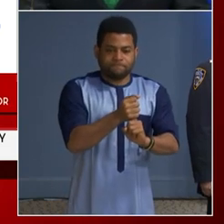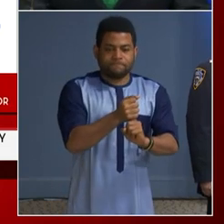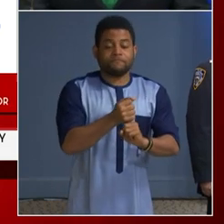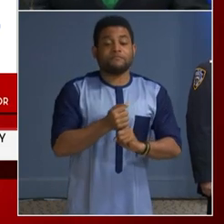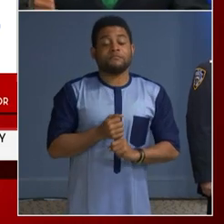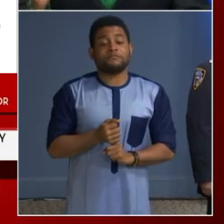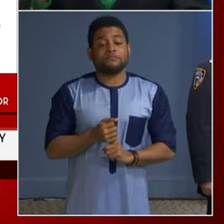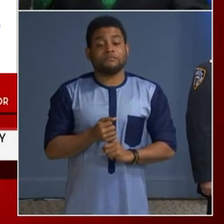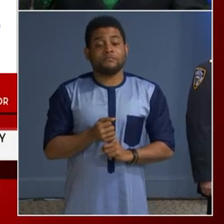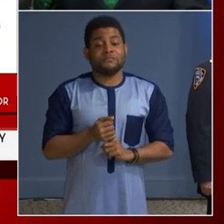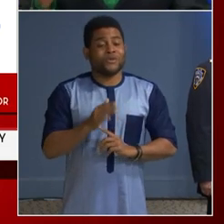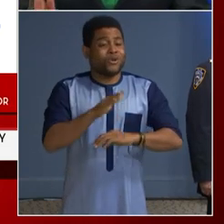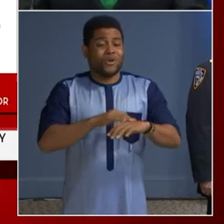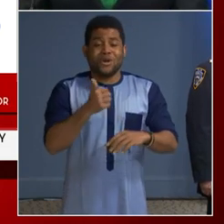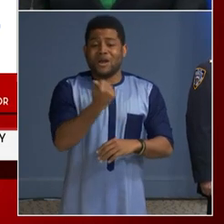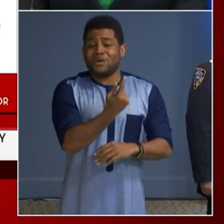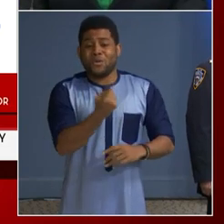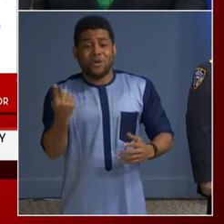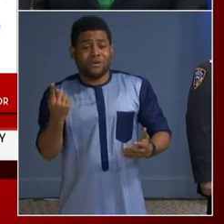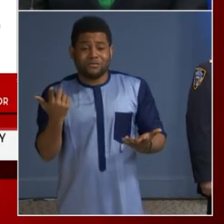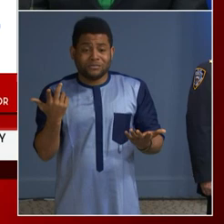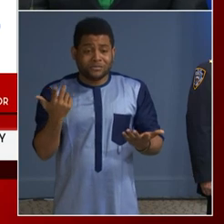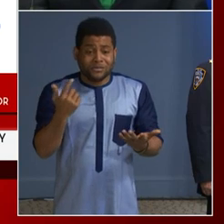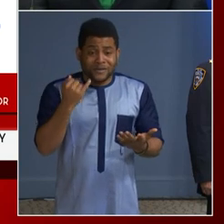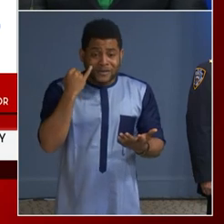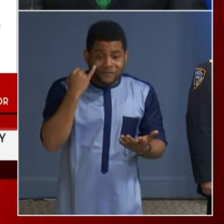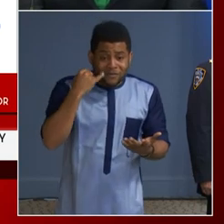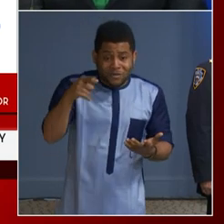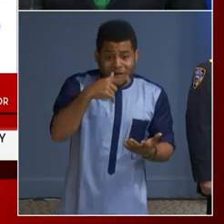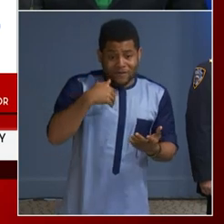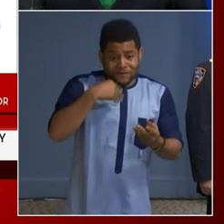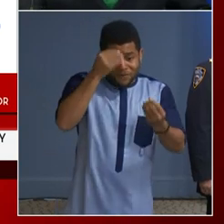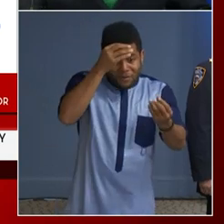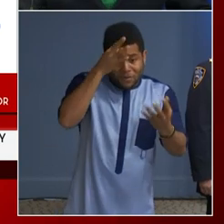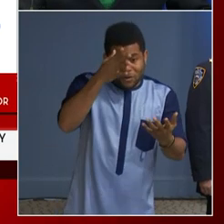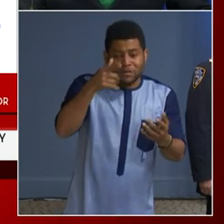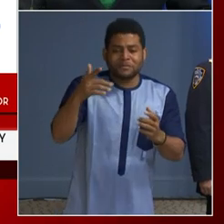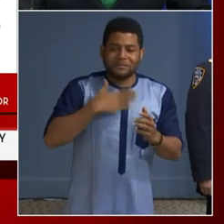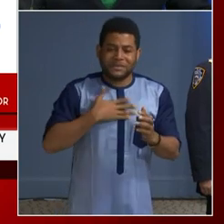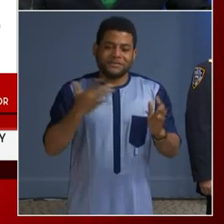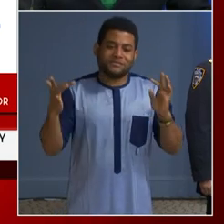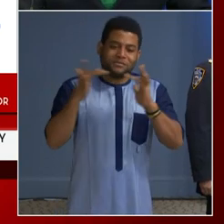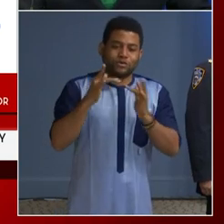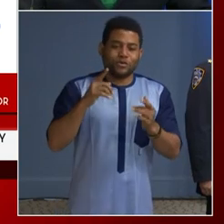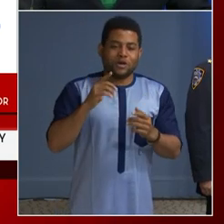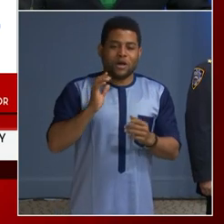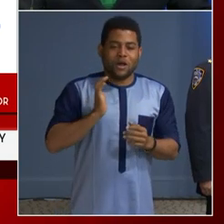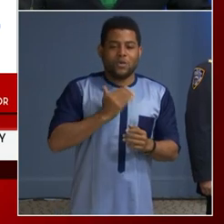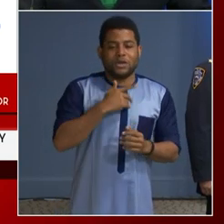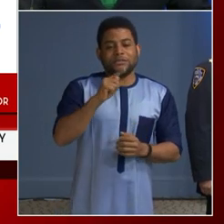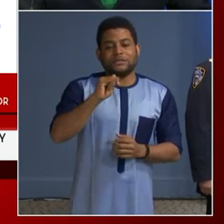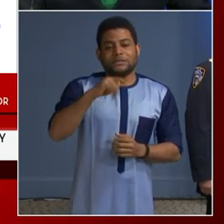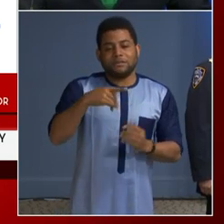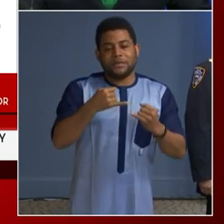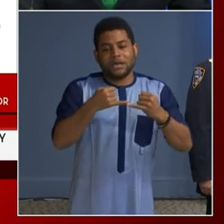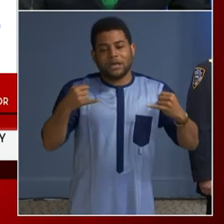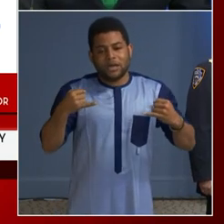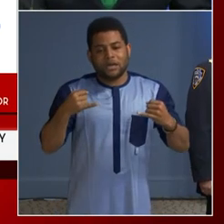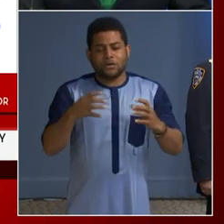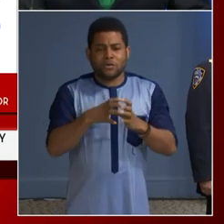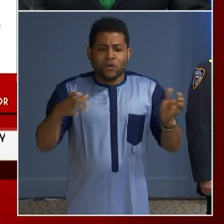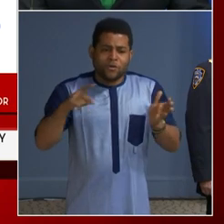on anyone who has any information to reach out to our tip lines. There is a lot of good detective work that